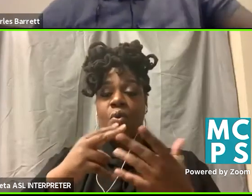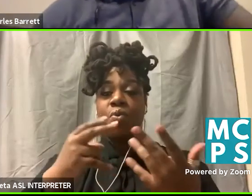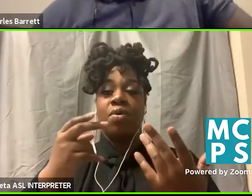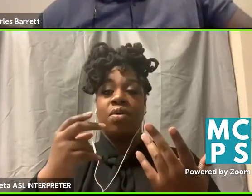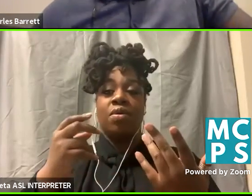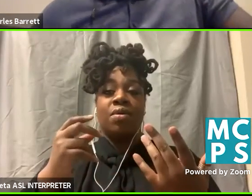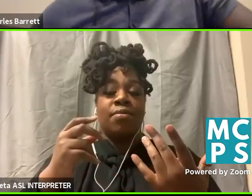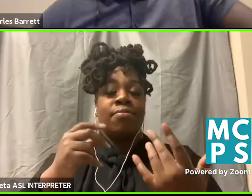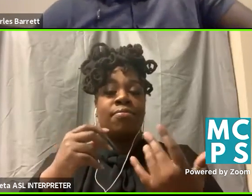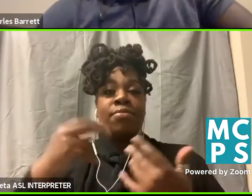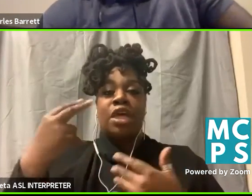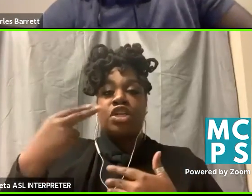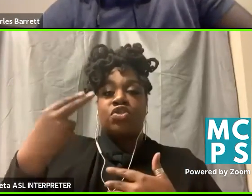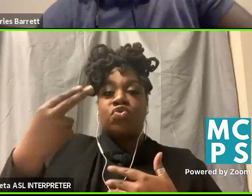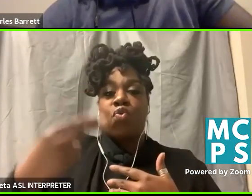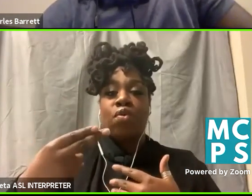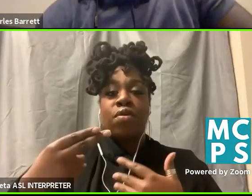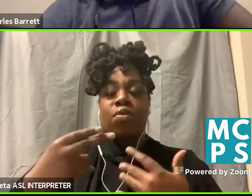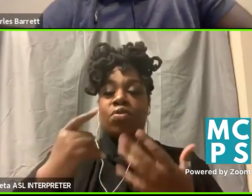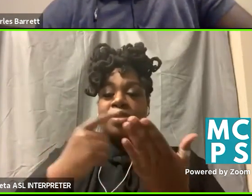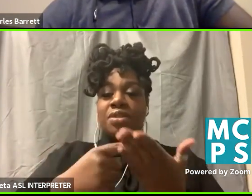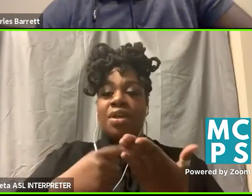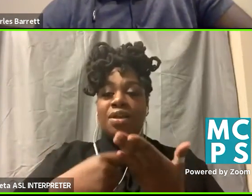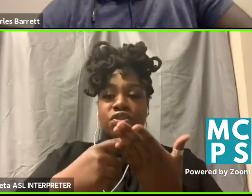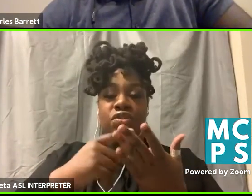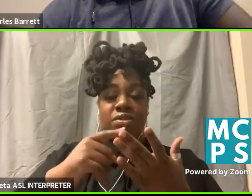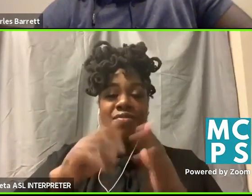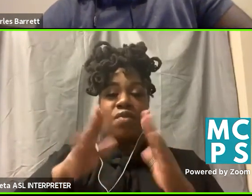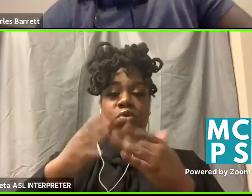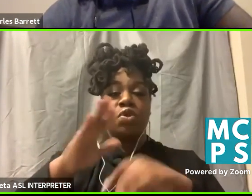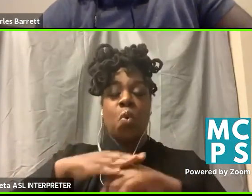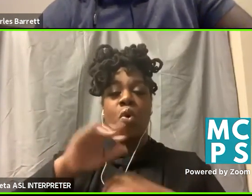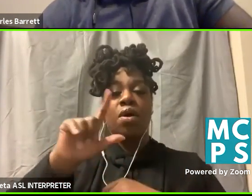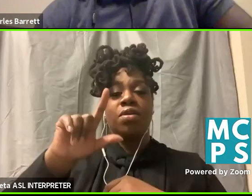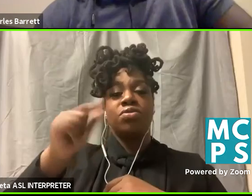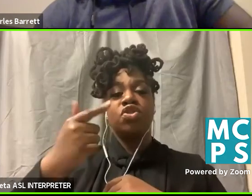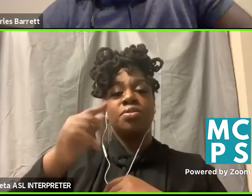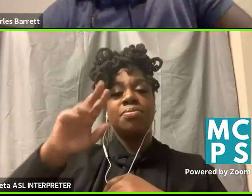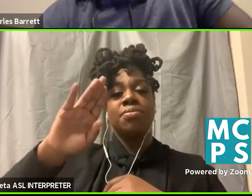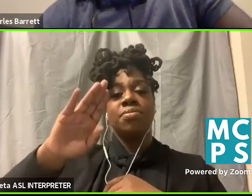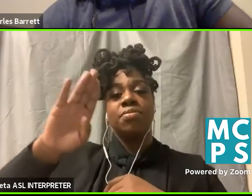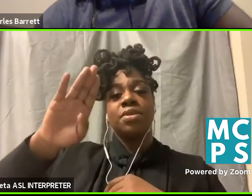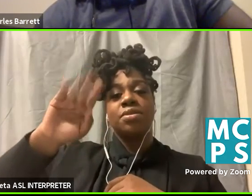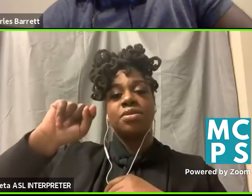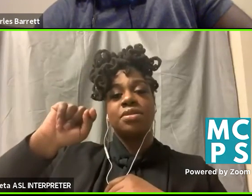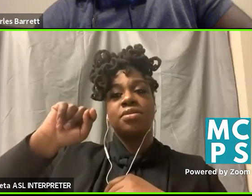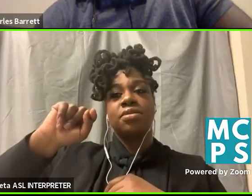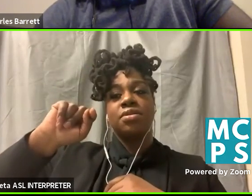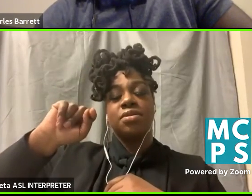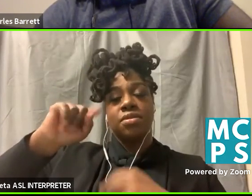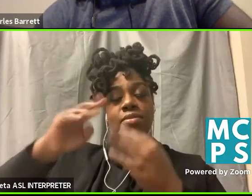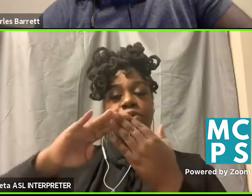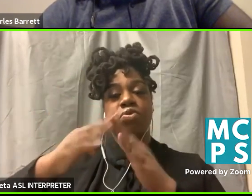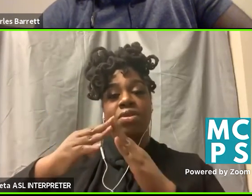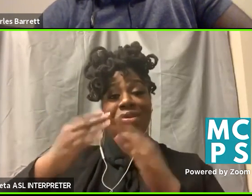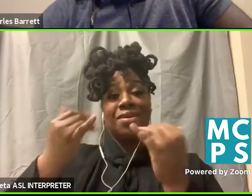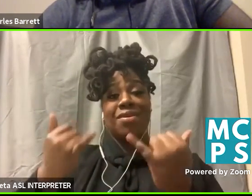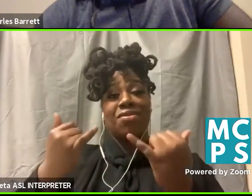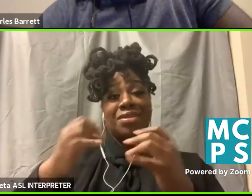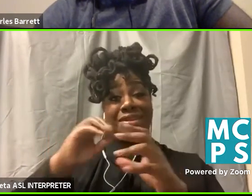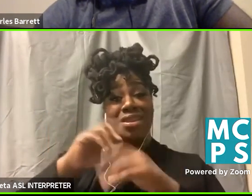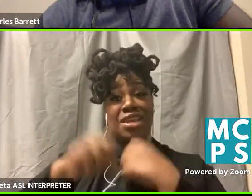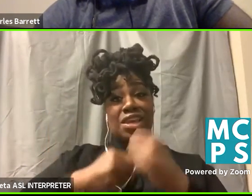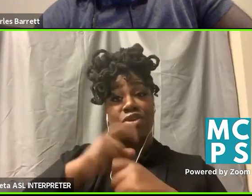in talking about LGBTQ communities in general. Currently in 2020, out of